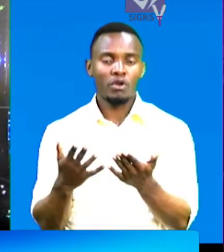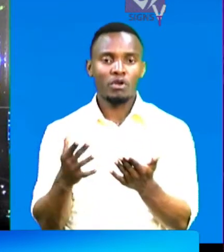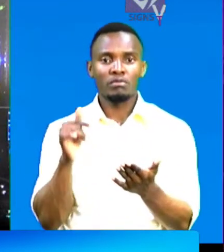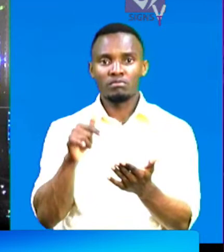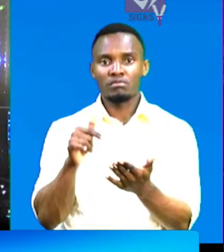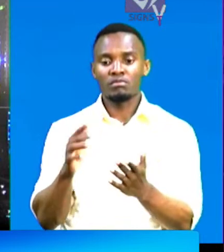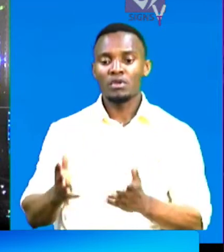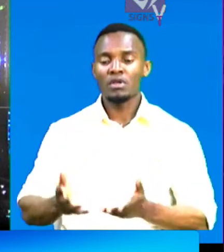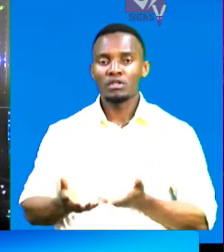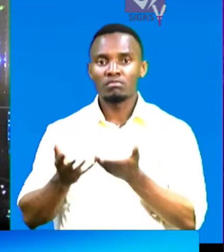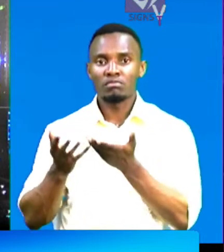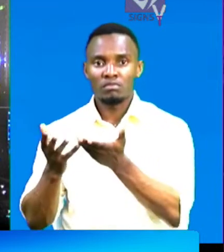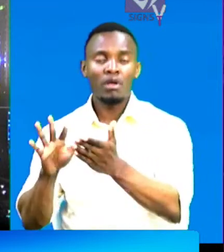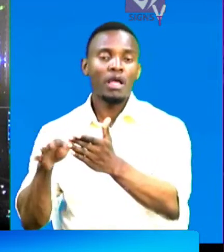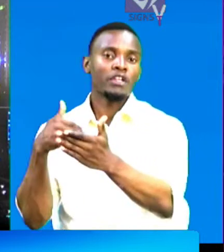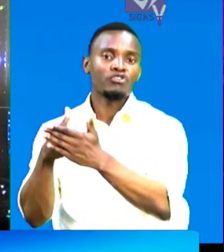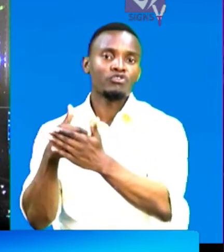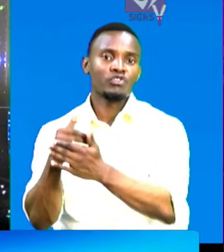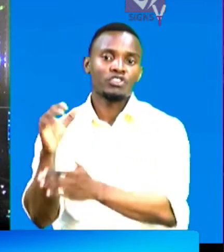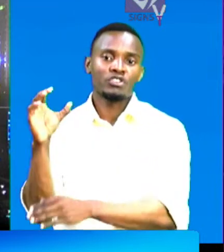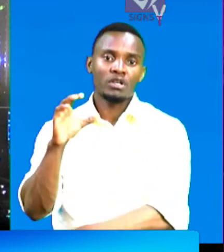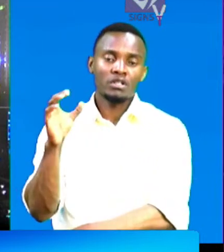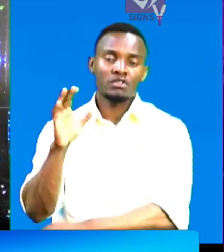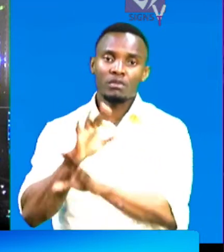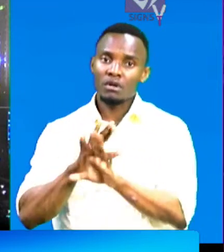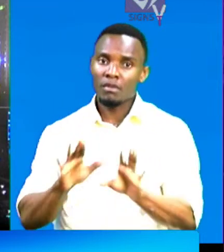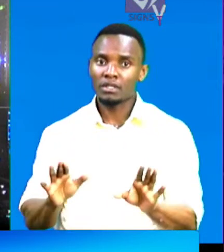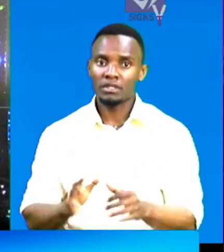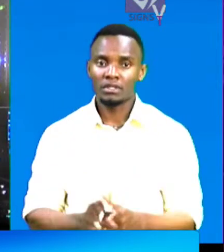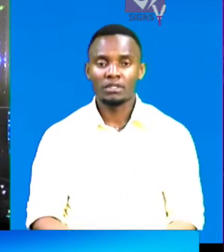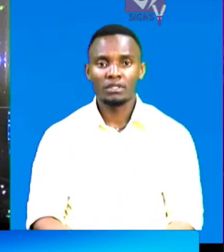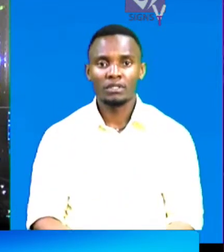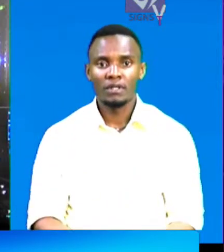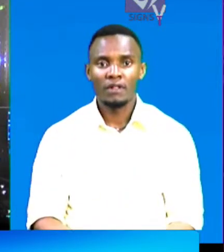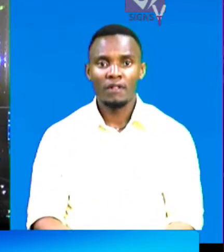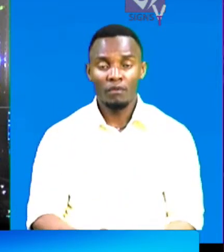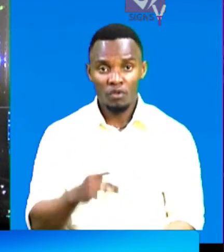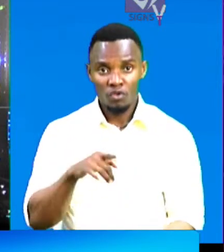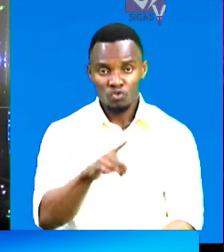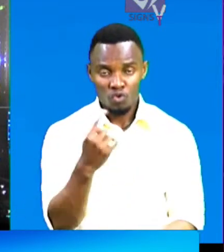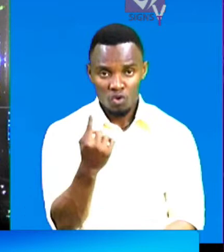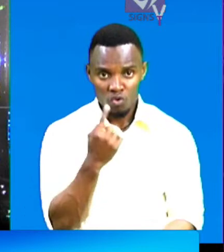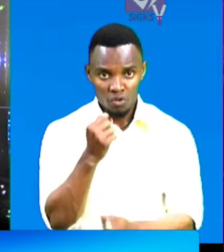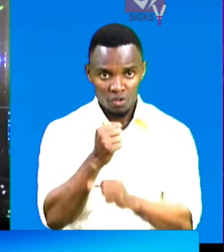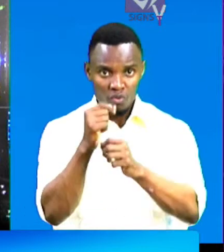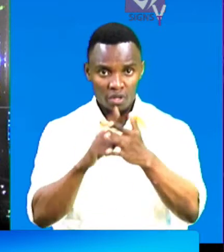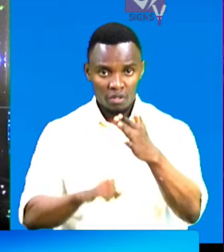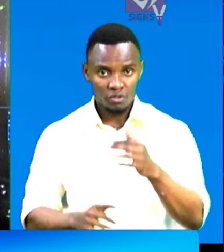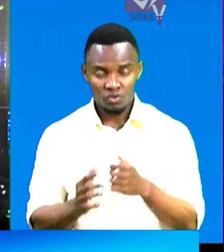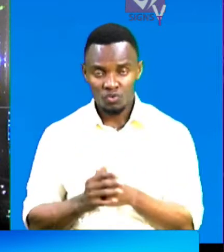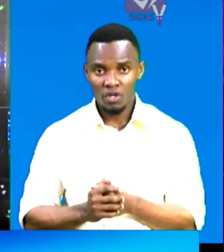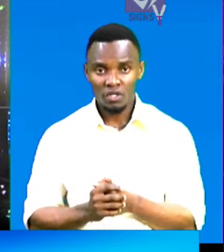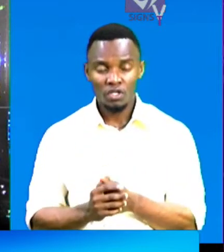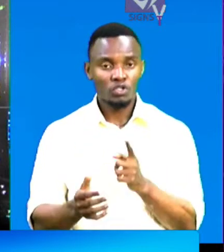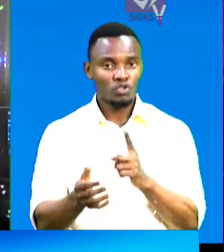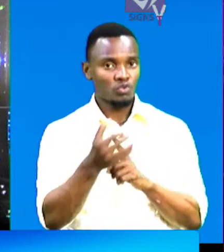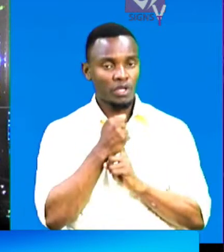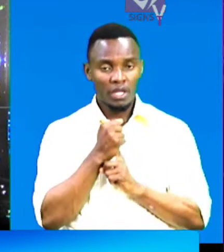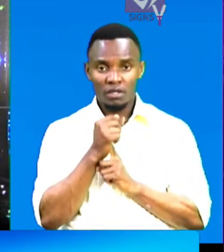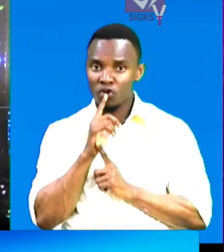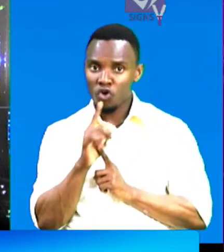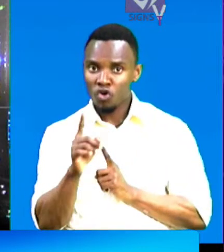are delivered to your customer. Your work is just to receive the